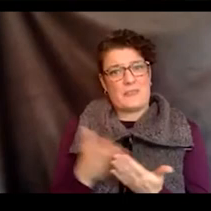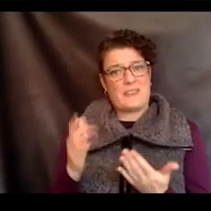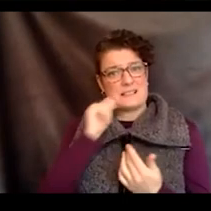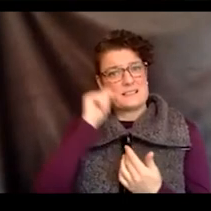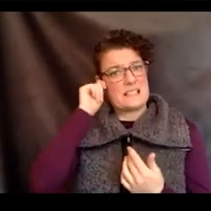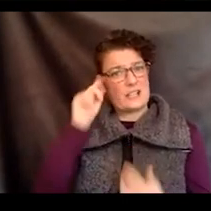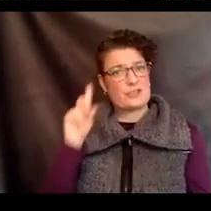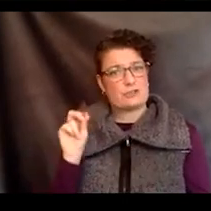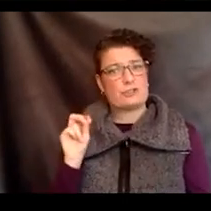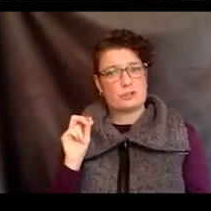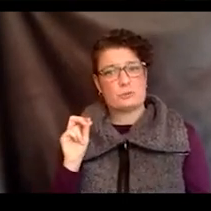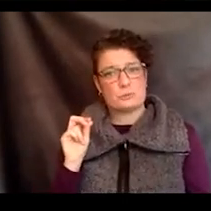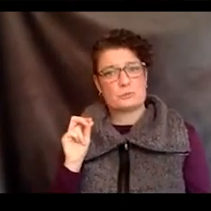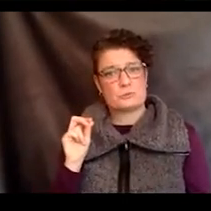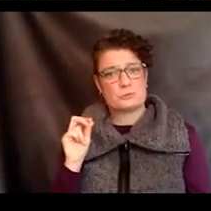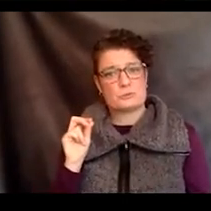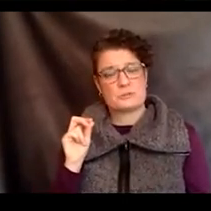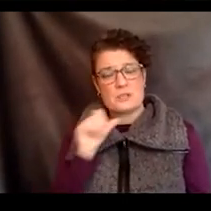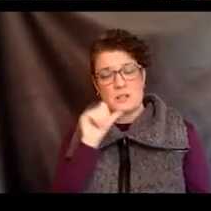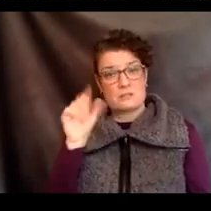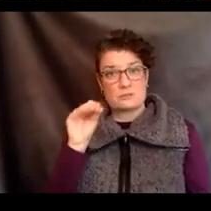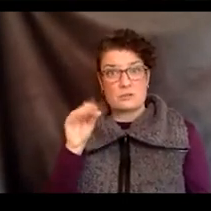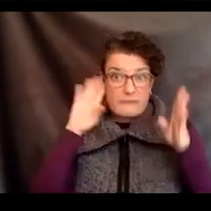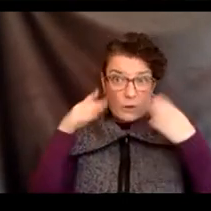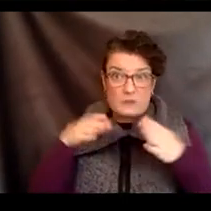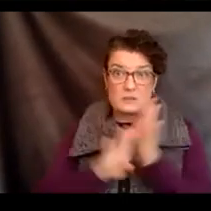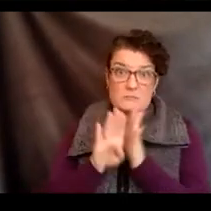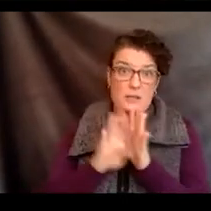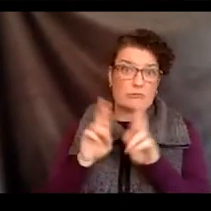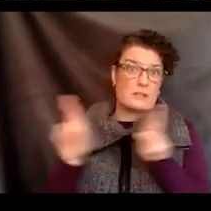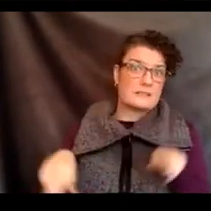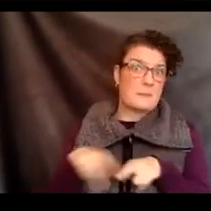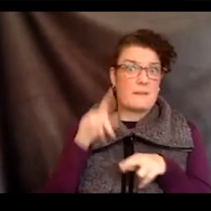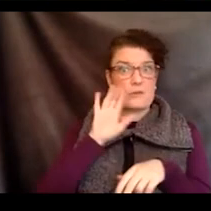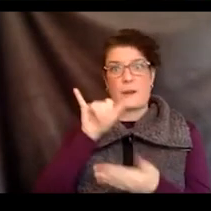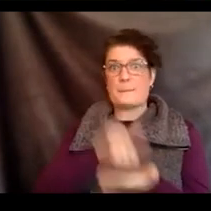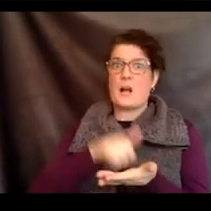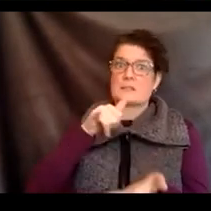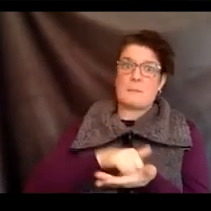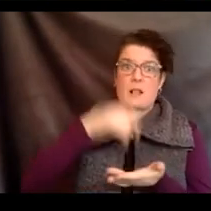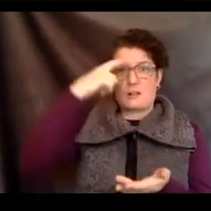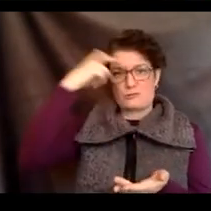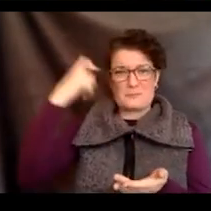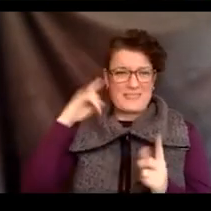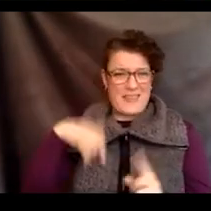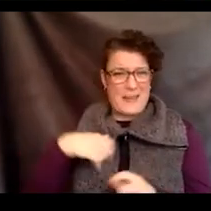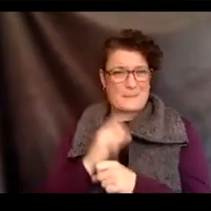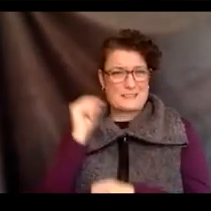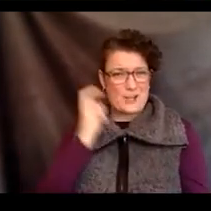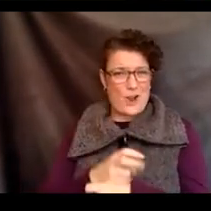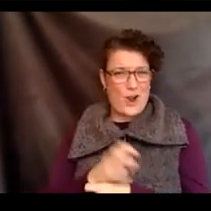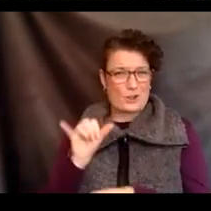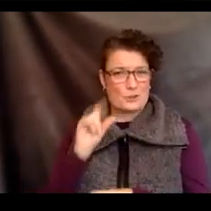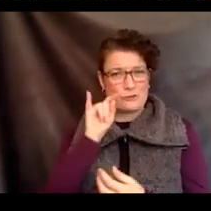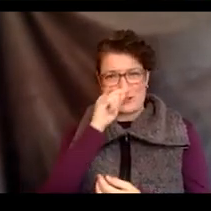so heavily focused on building that resume for this impossible dream. And I think that's what makes it hard too for kids who